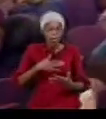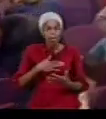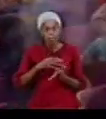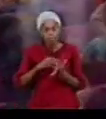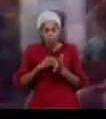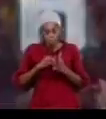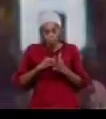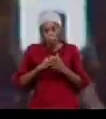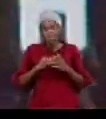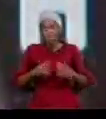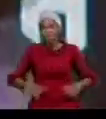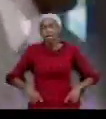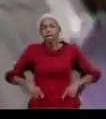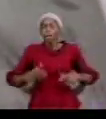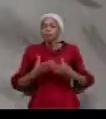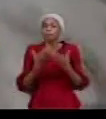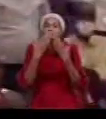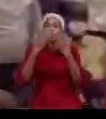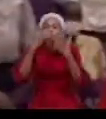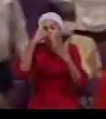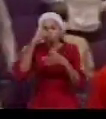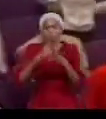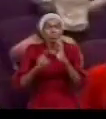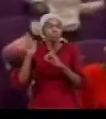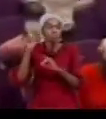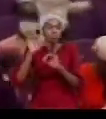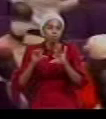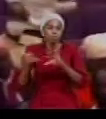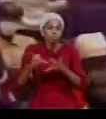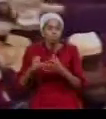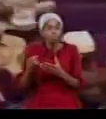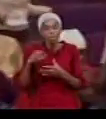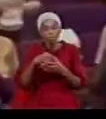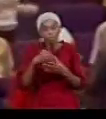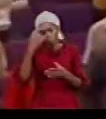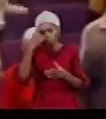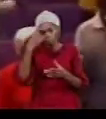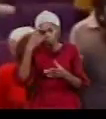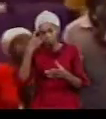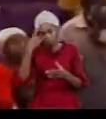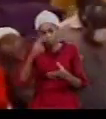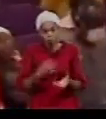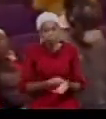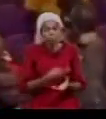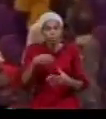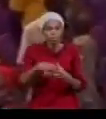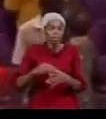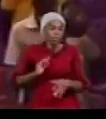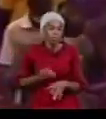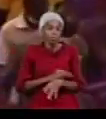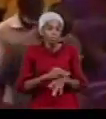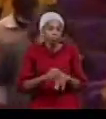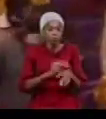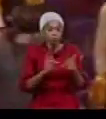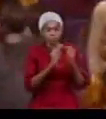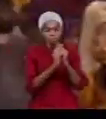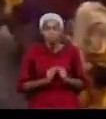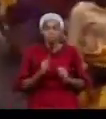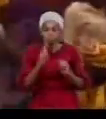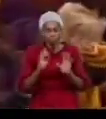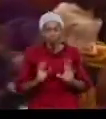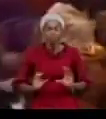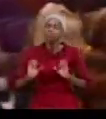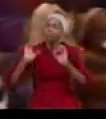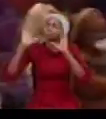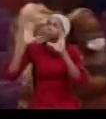what you will do with the gospel in our ministries together. Consecrate yourself to the